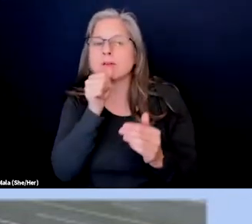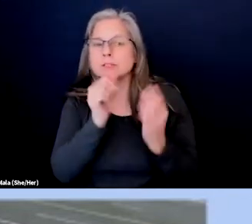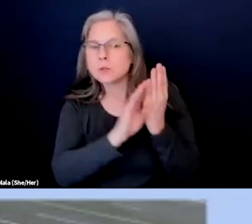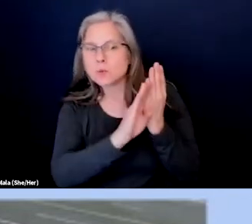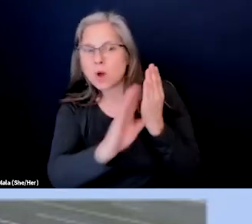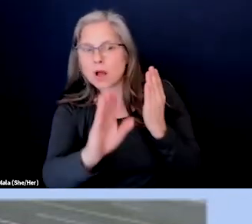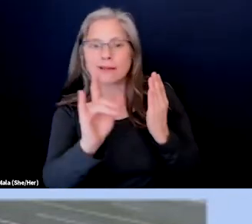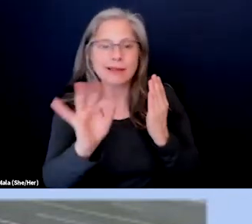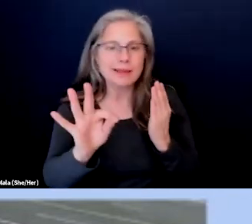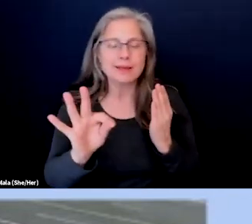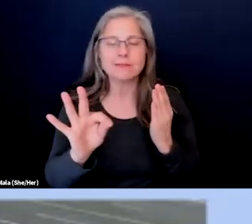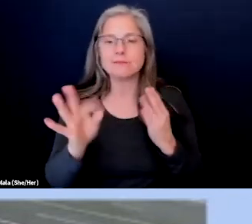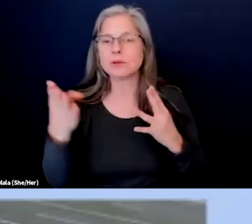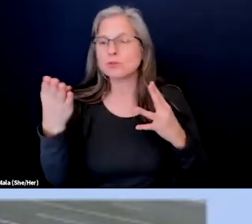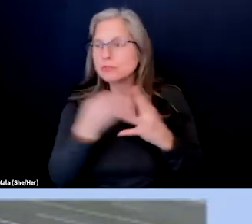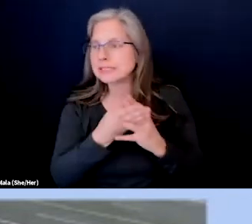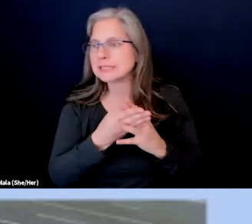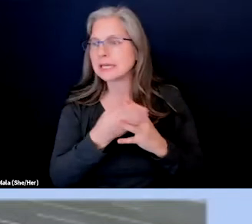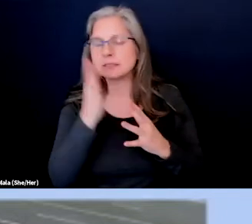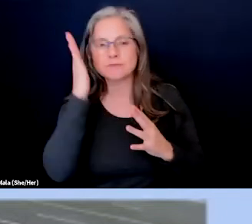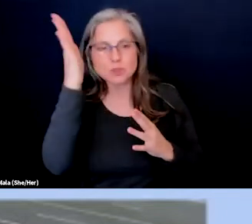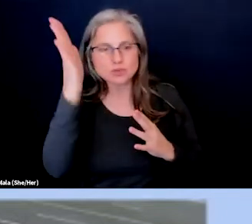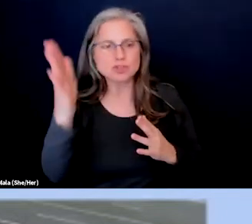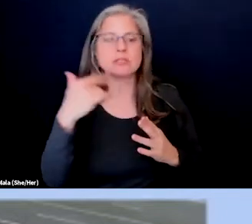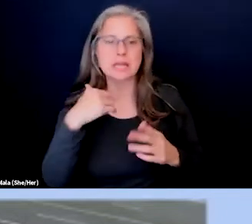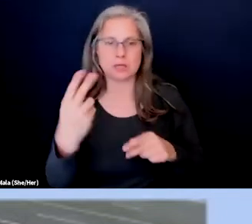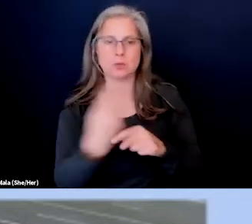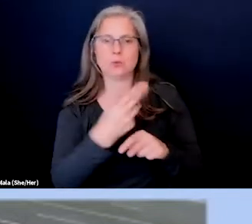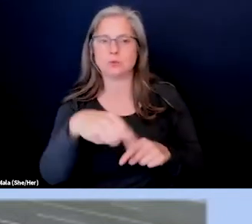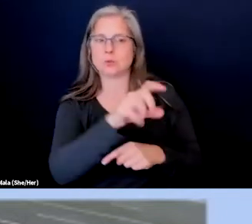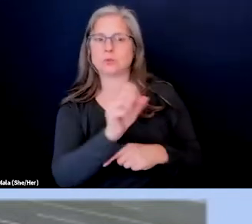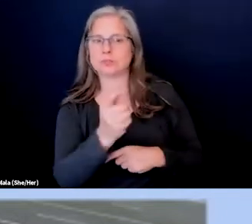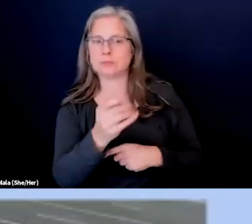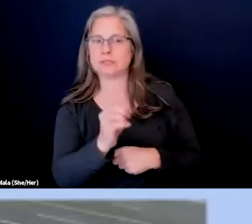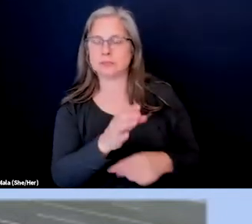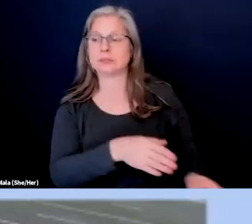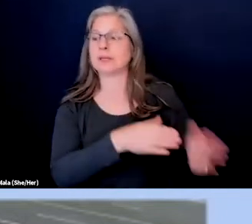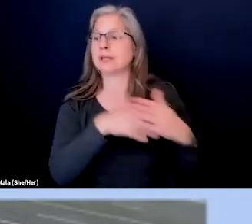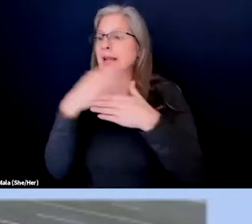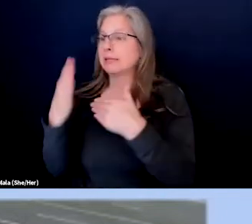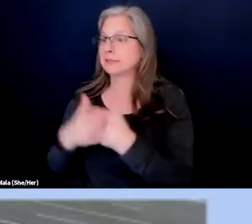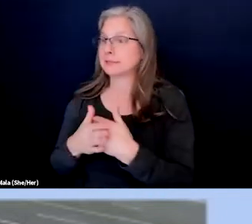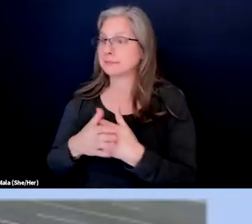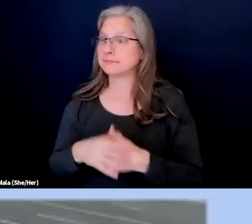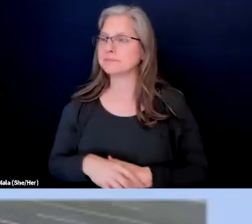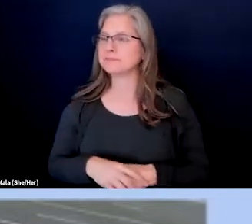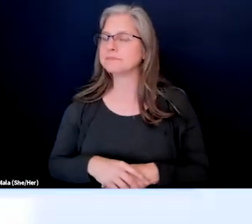there's recess going on in the future, they can still use those spaces. Next slide, please.